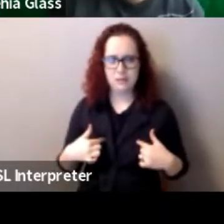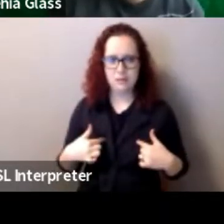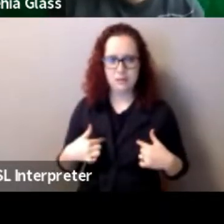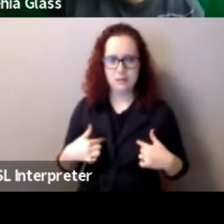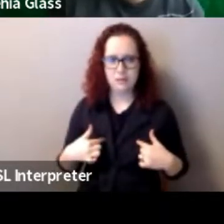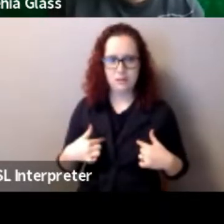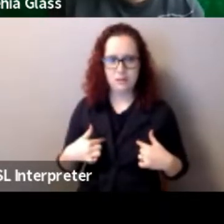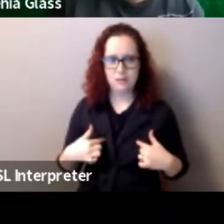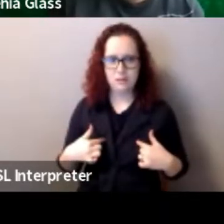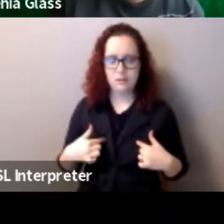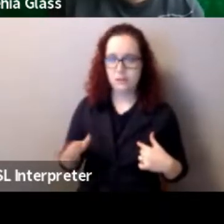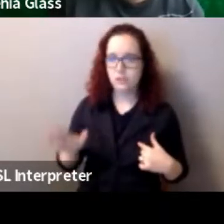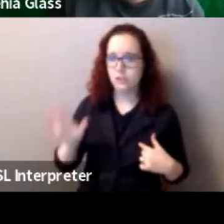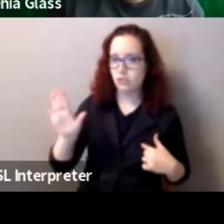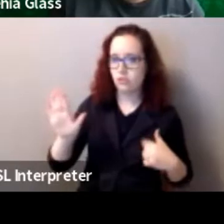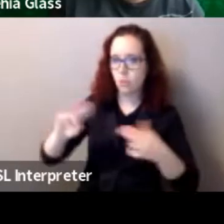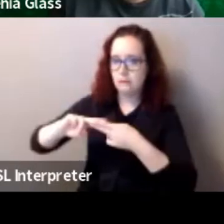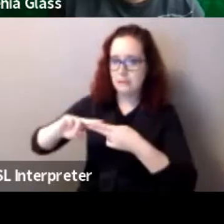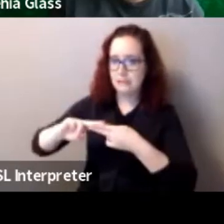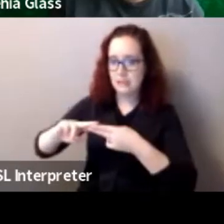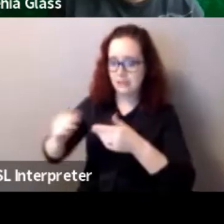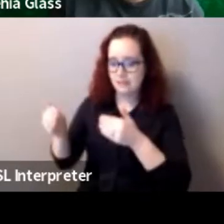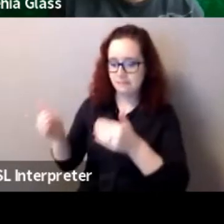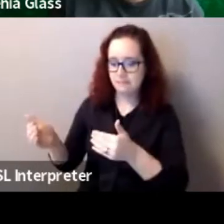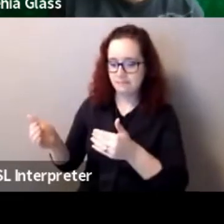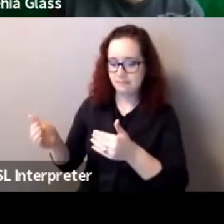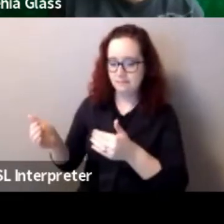This is your slide, yes. Yeah.